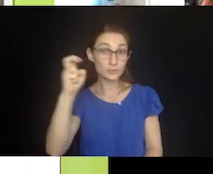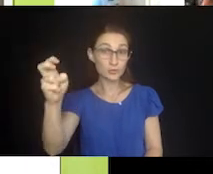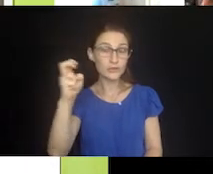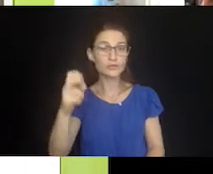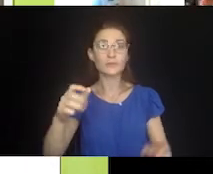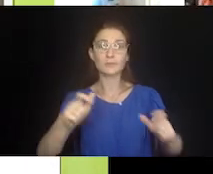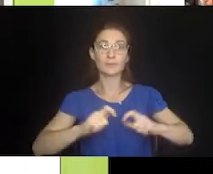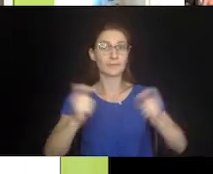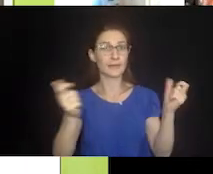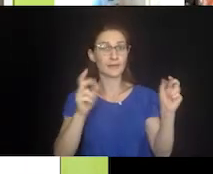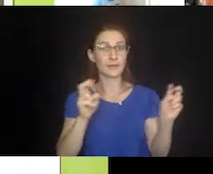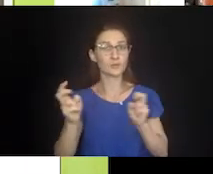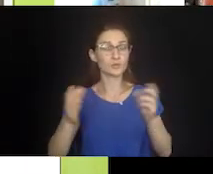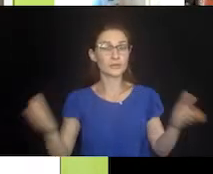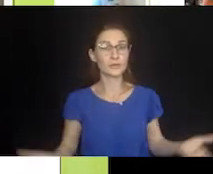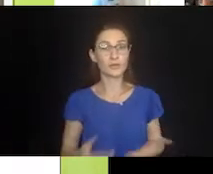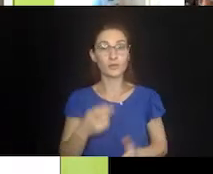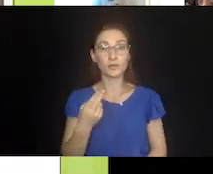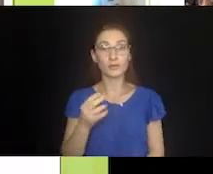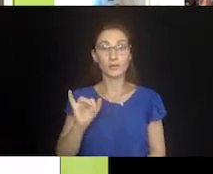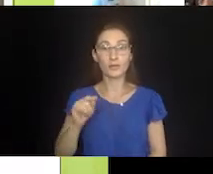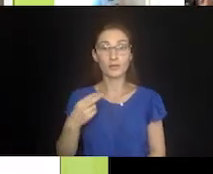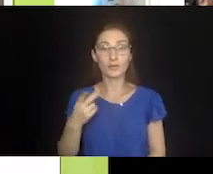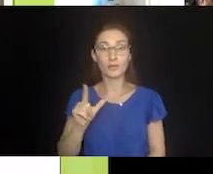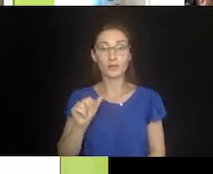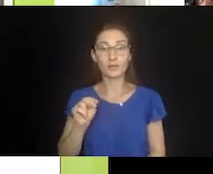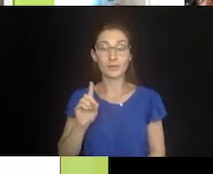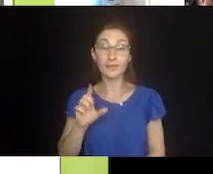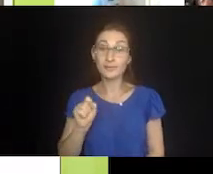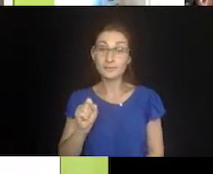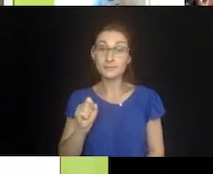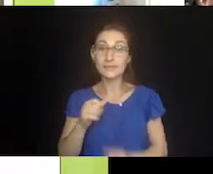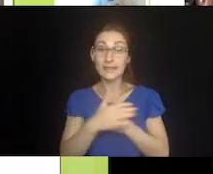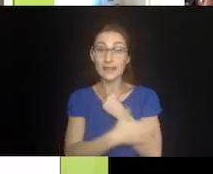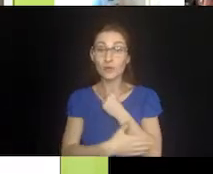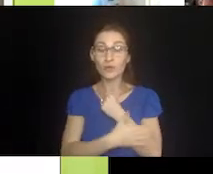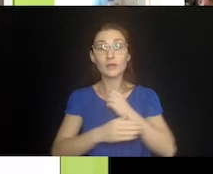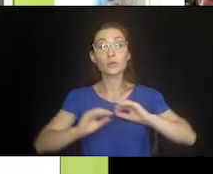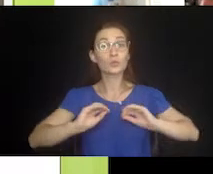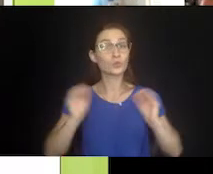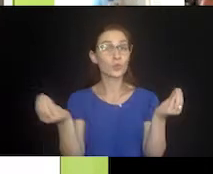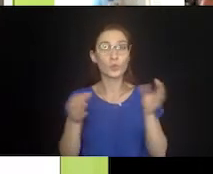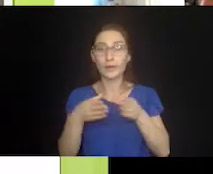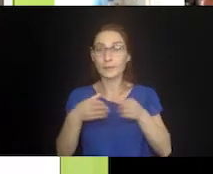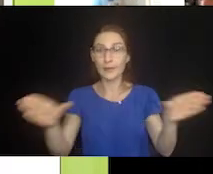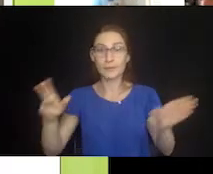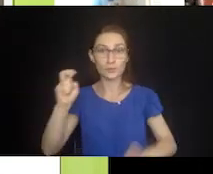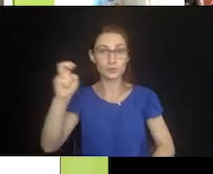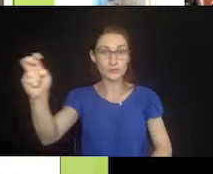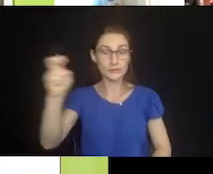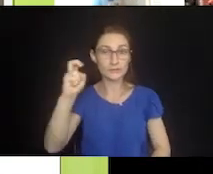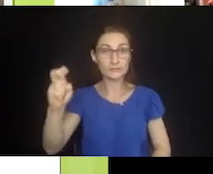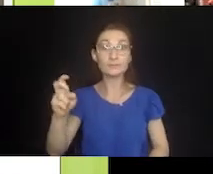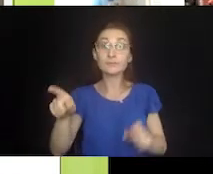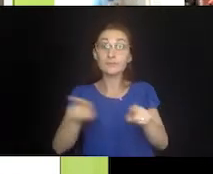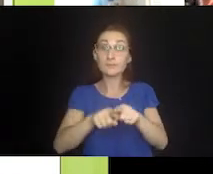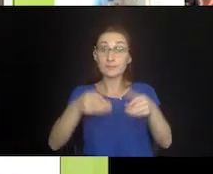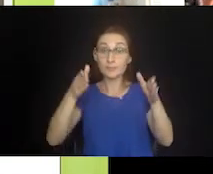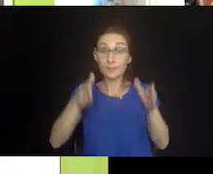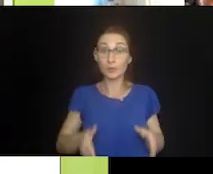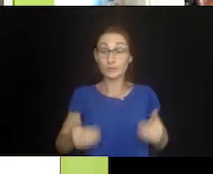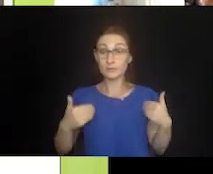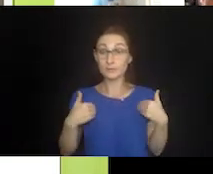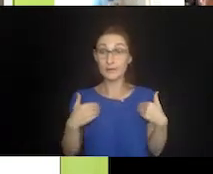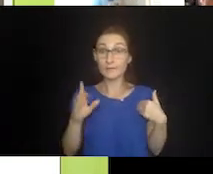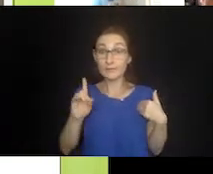Transportation is a big issue in Highlands County. We have no public transportation. So a